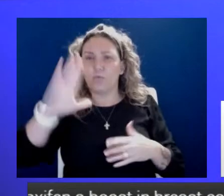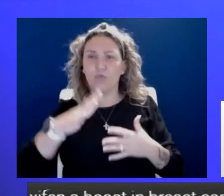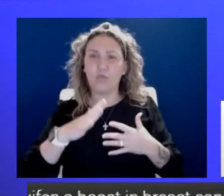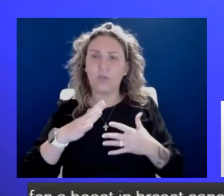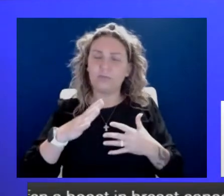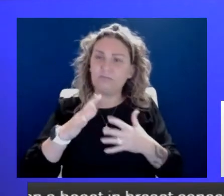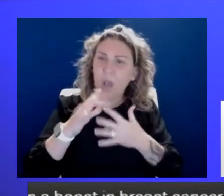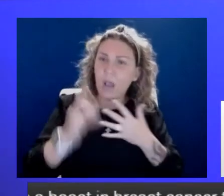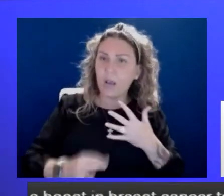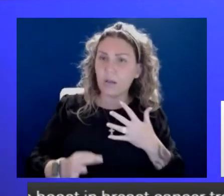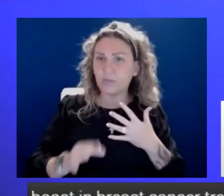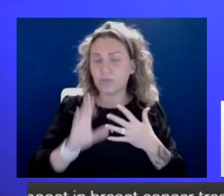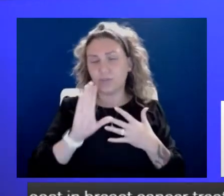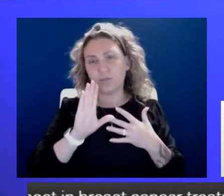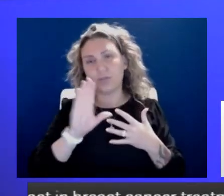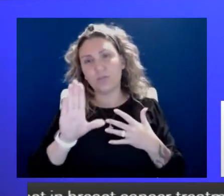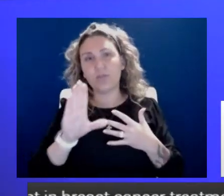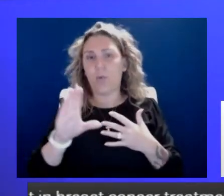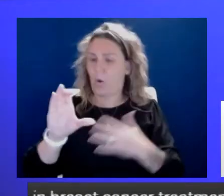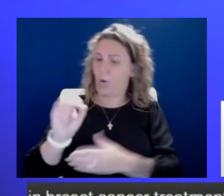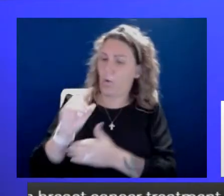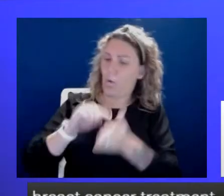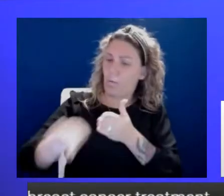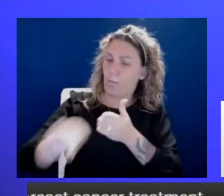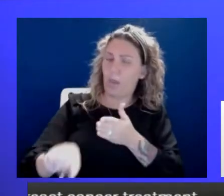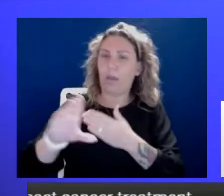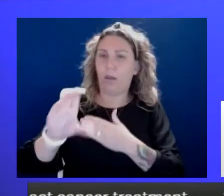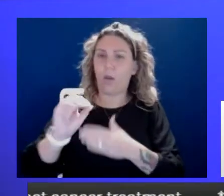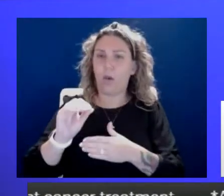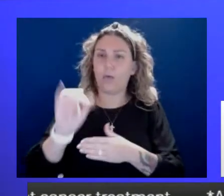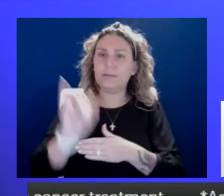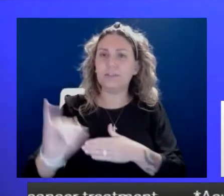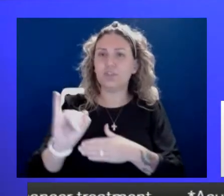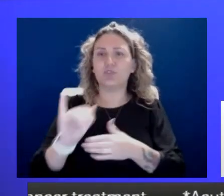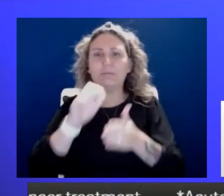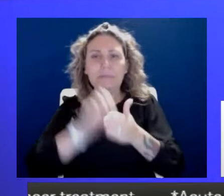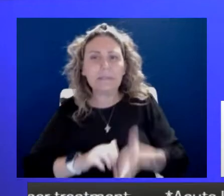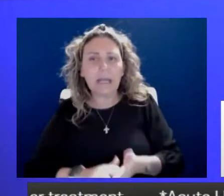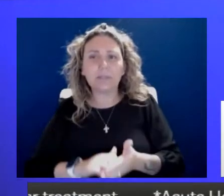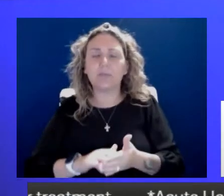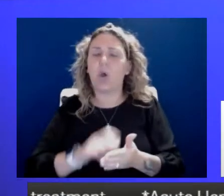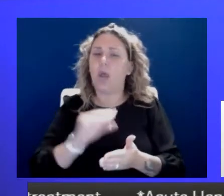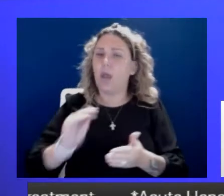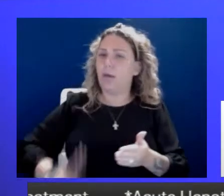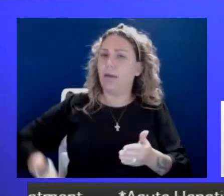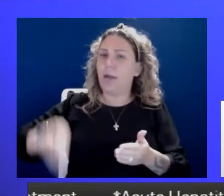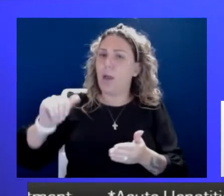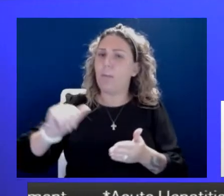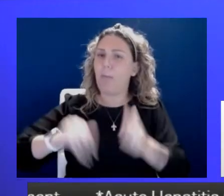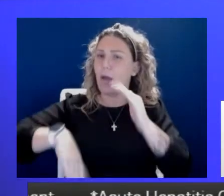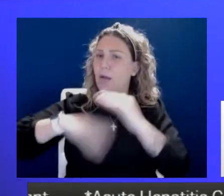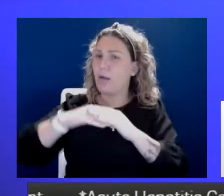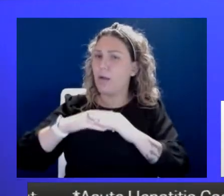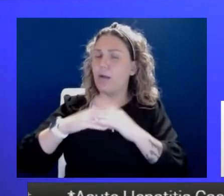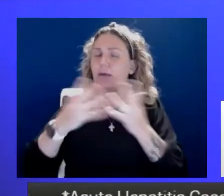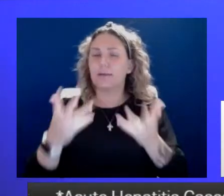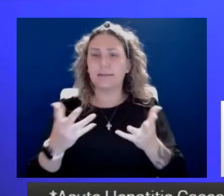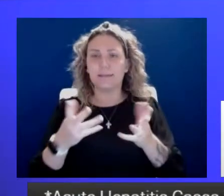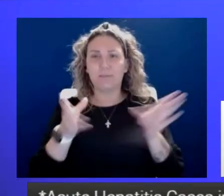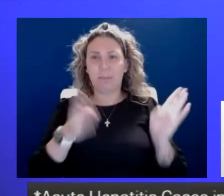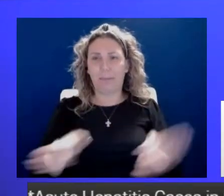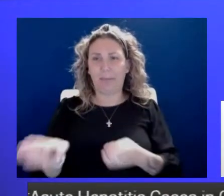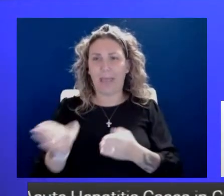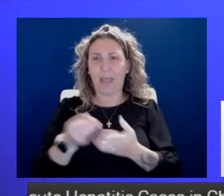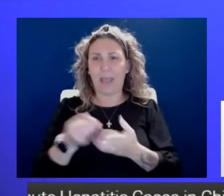are your co-pays, your co-insurance deductibles, and your out-of-pocket max, so that you can kind of plan and budget ahead of time for